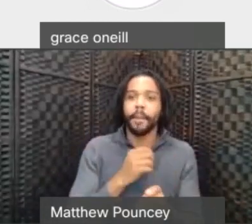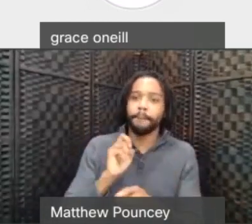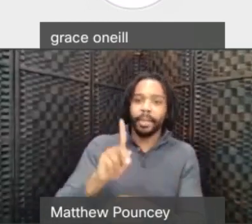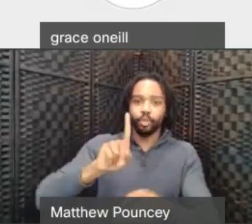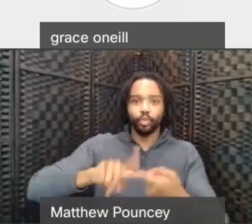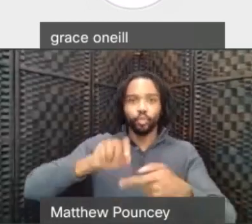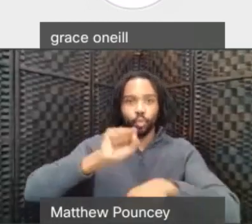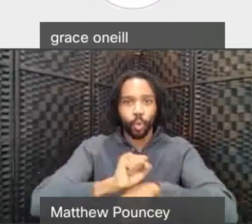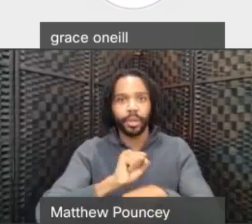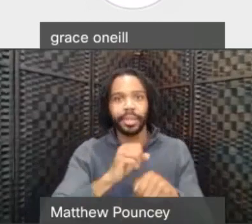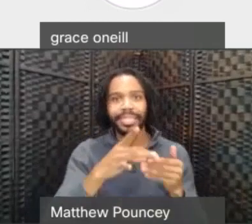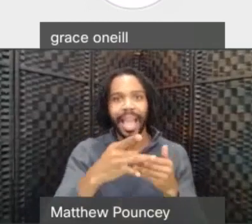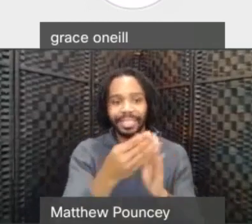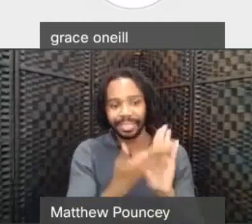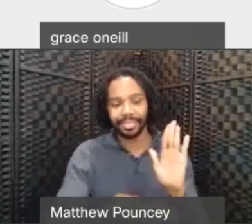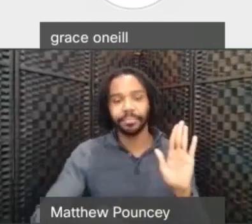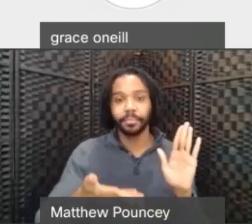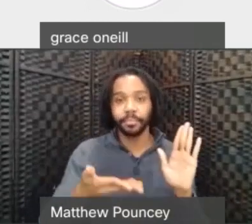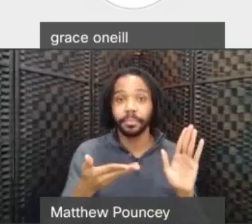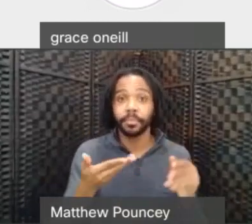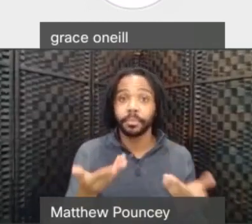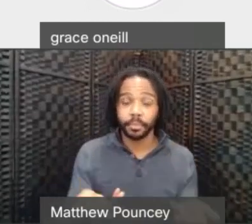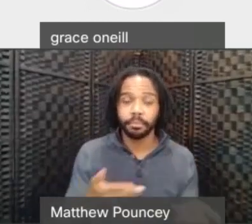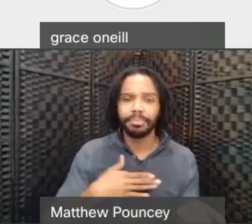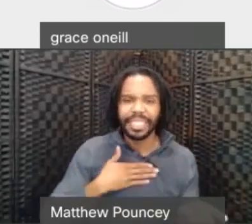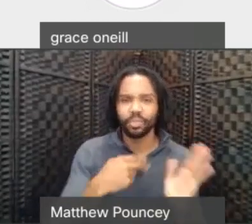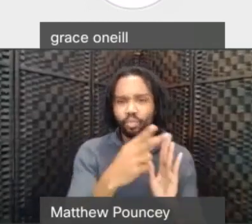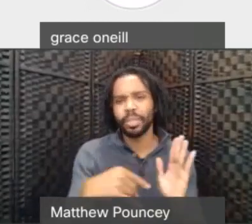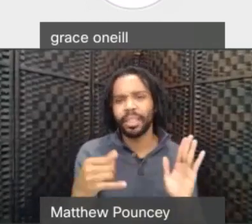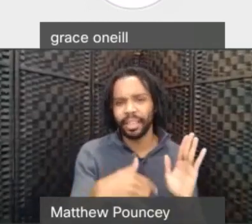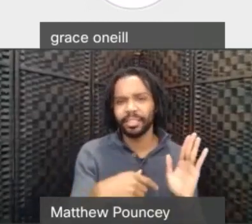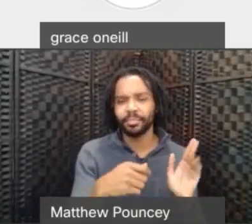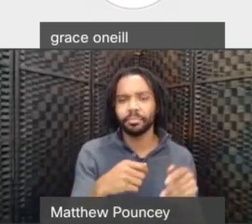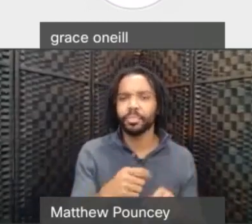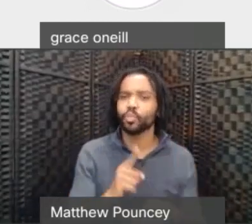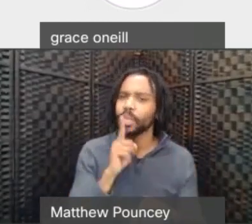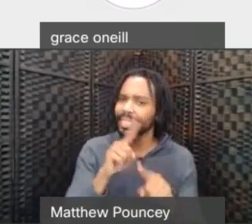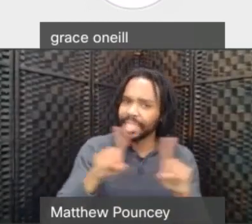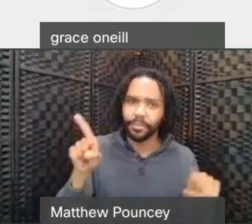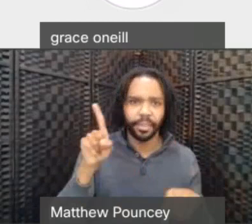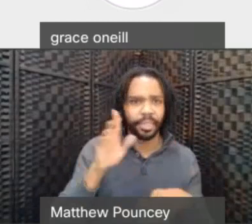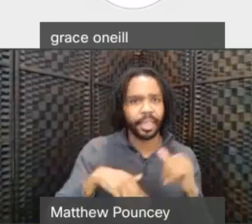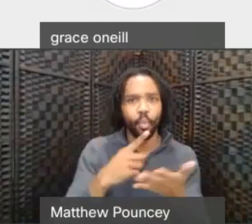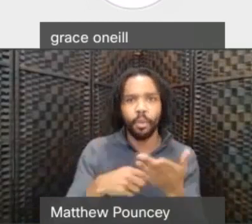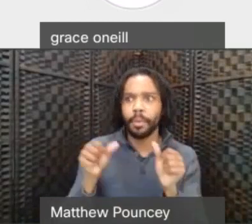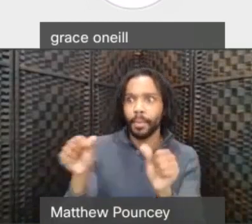for those that haven't reviewed that and those changes, please do that. They're very different from what was posted before.